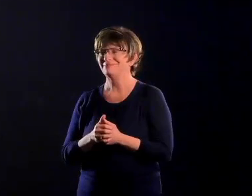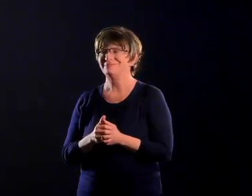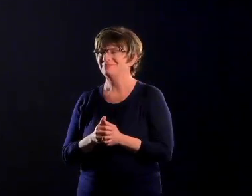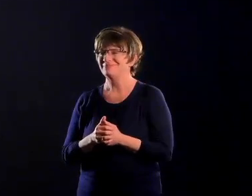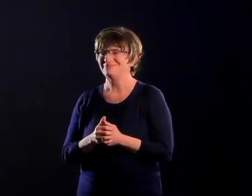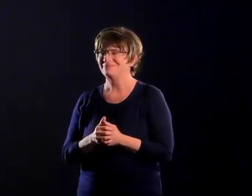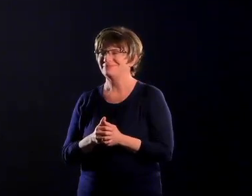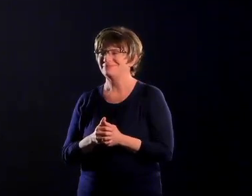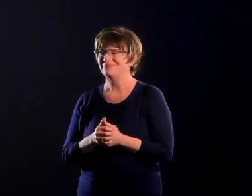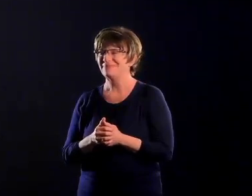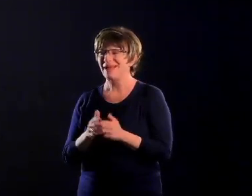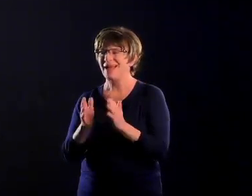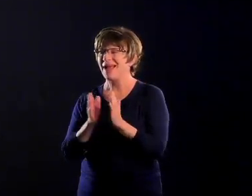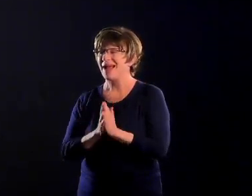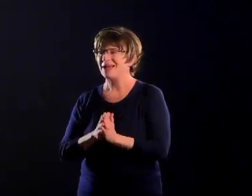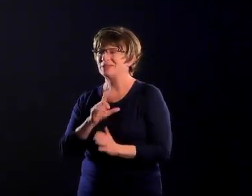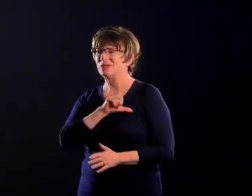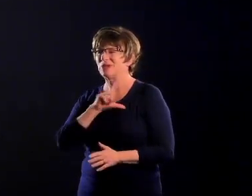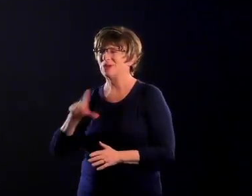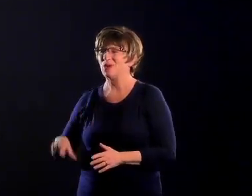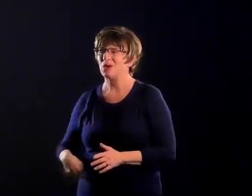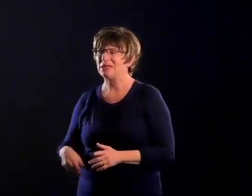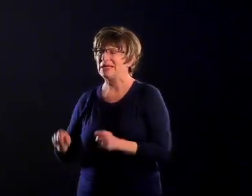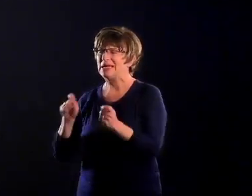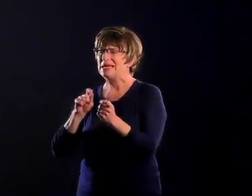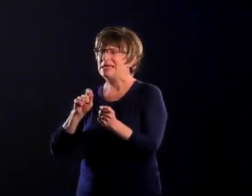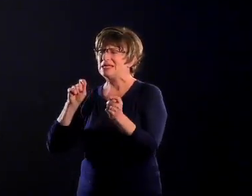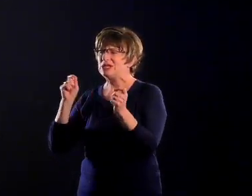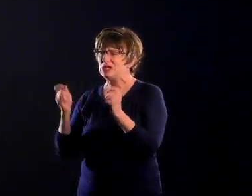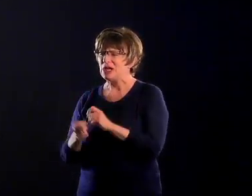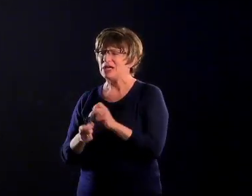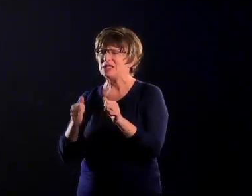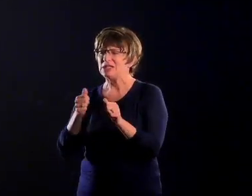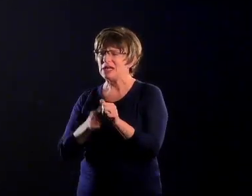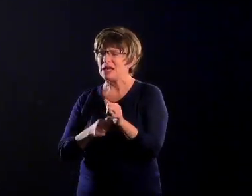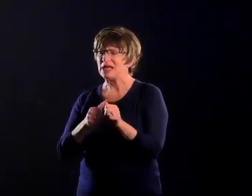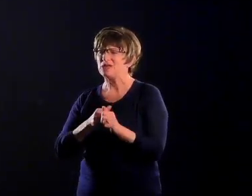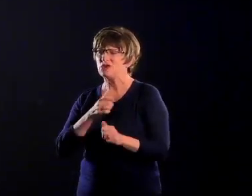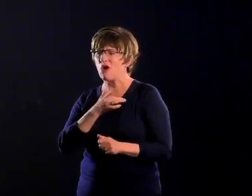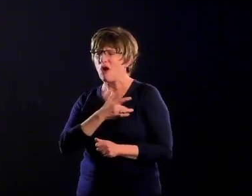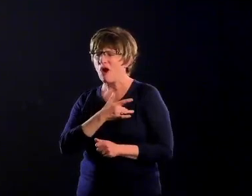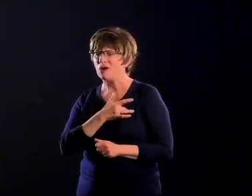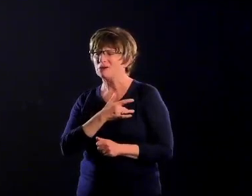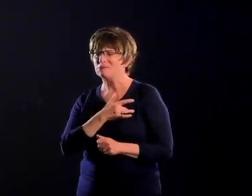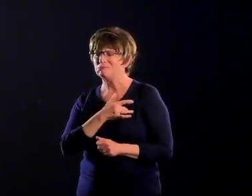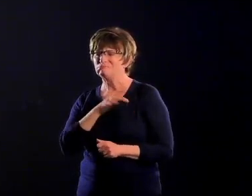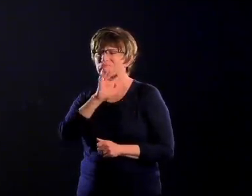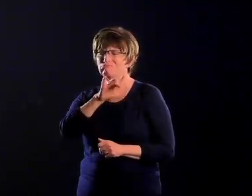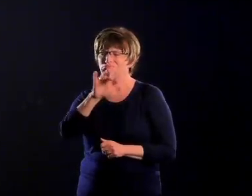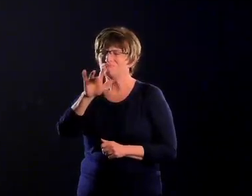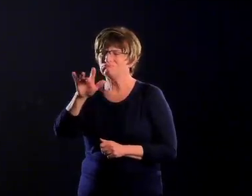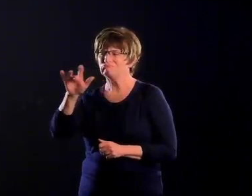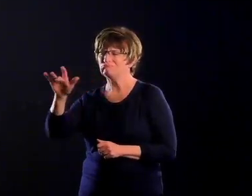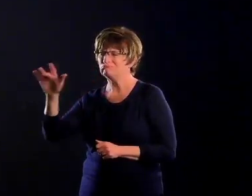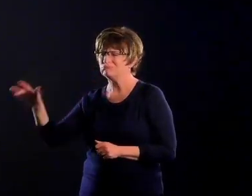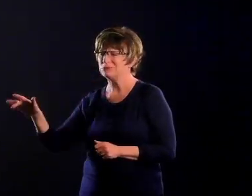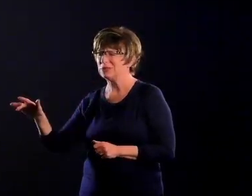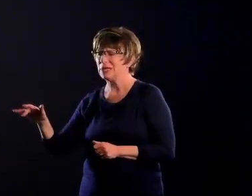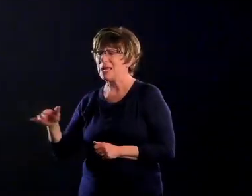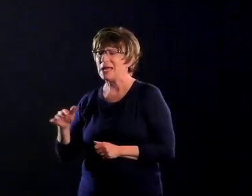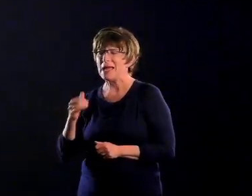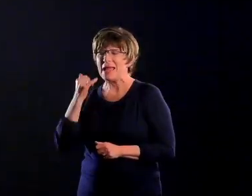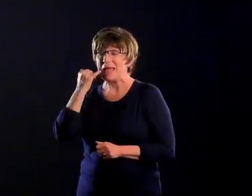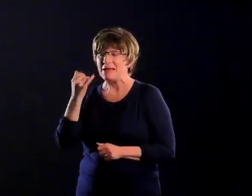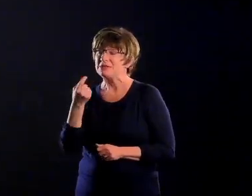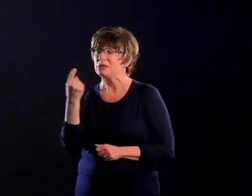I ask, Lord, that you would just change each heart. And if there be anyone today that